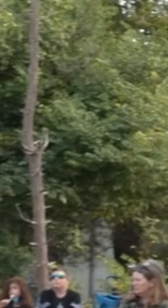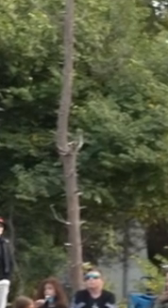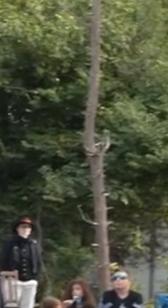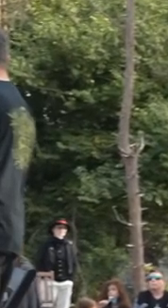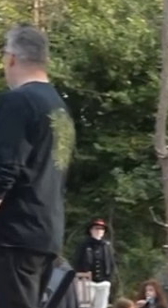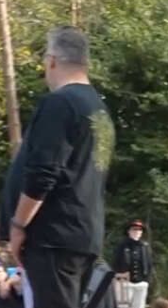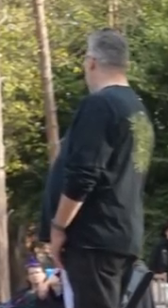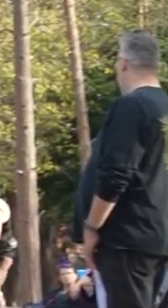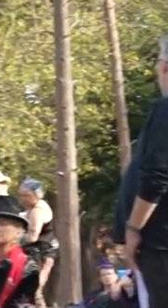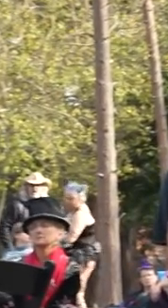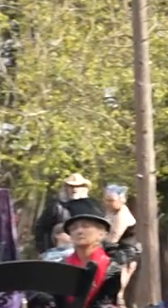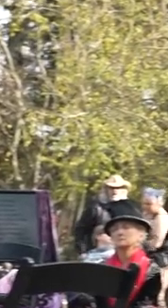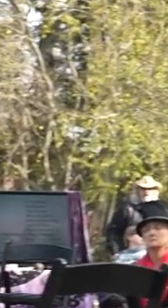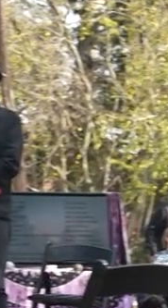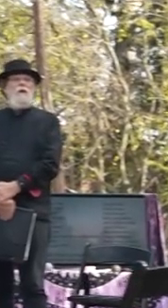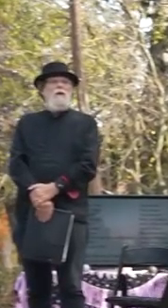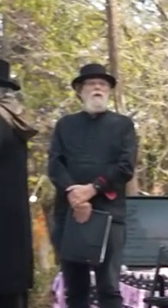David Aragon.